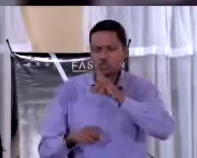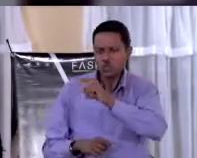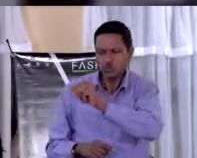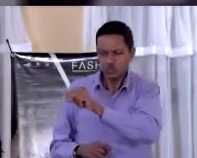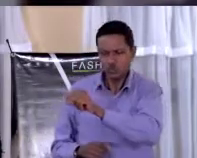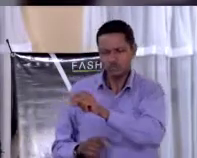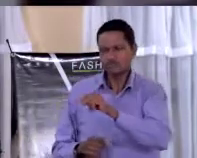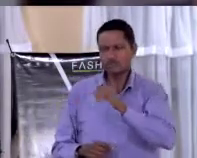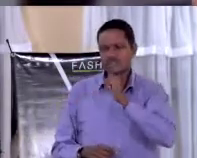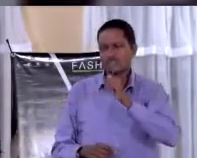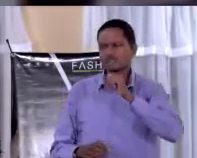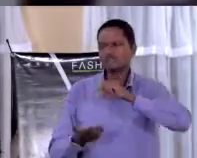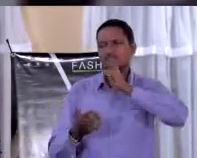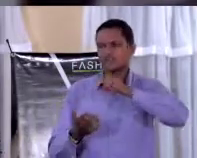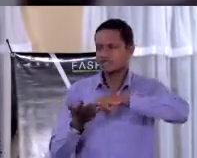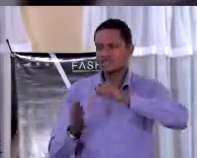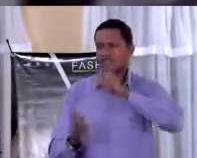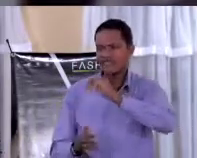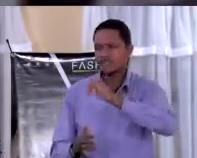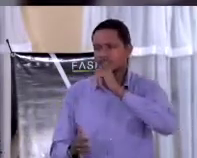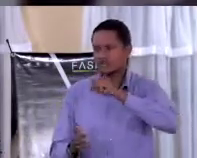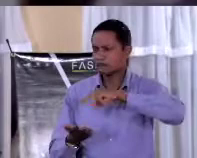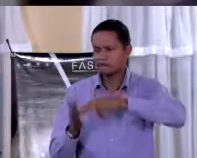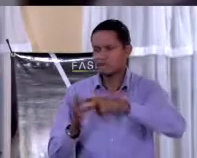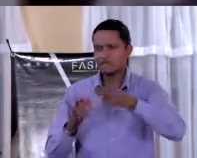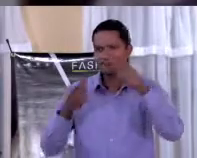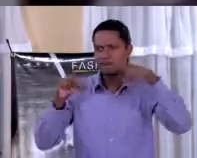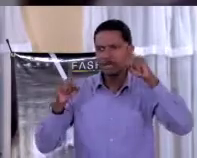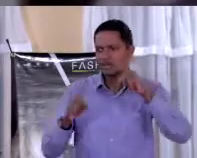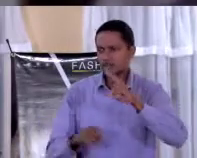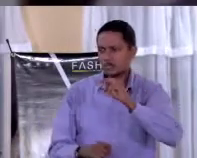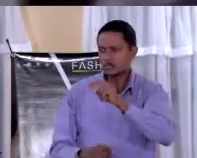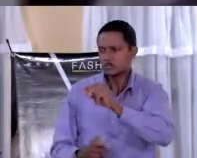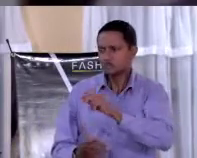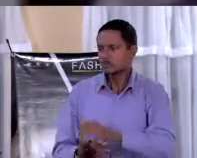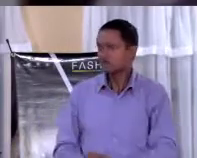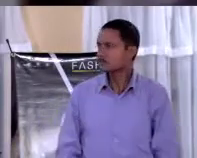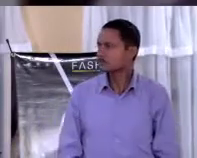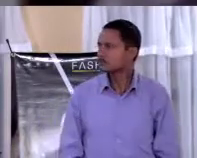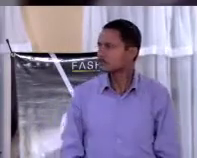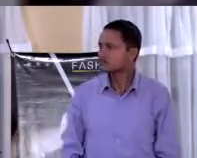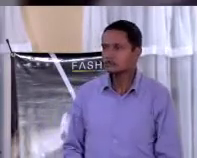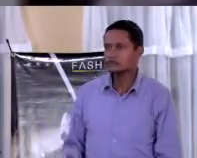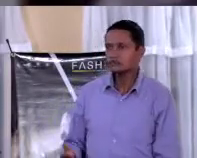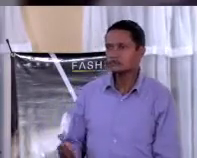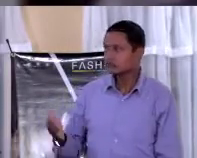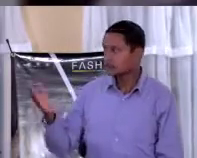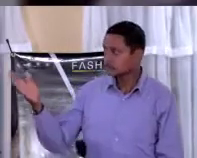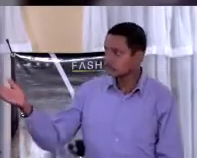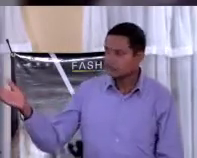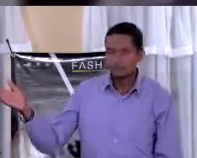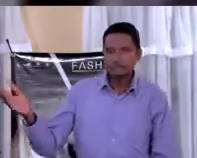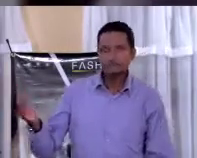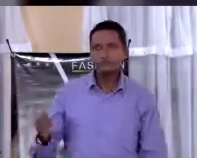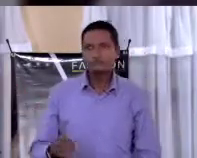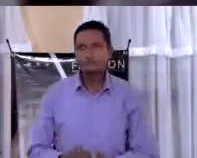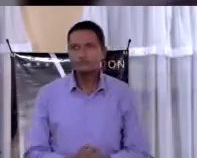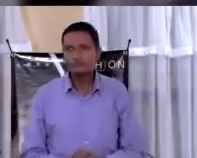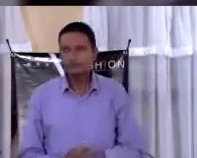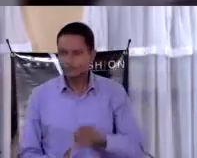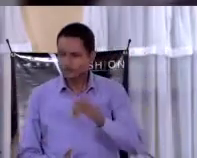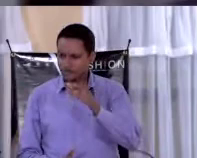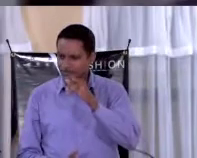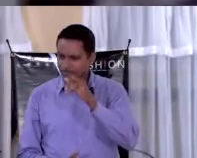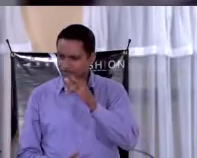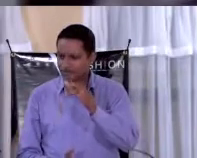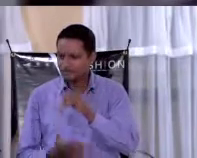Caribbeanists, which is sometimes I am bombarded because I'm a Trinbagonian and... how you talking Caribbean